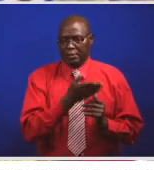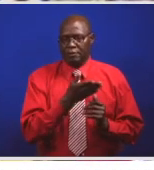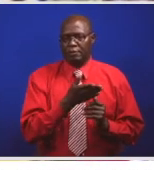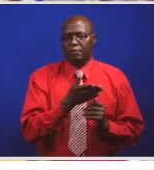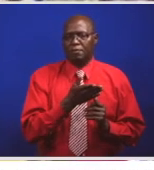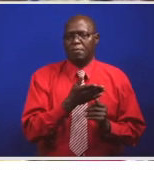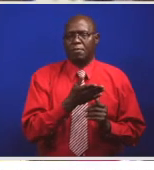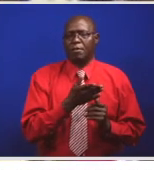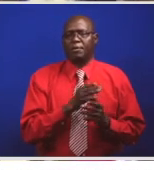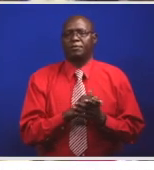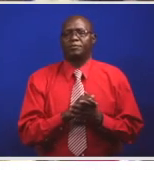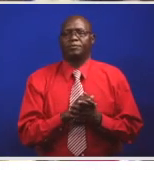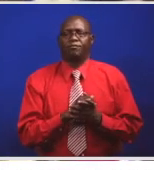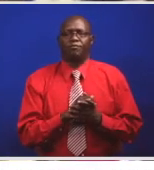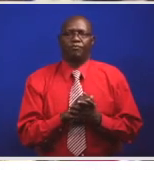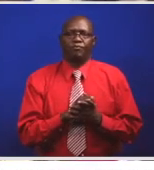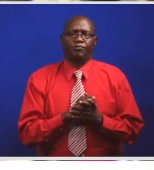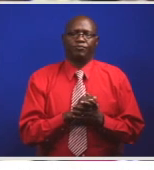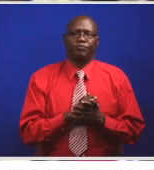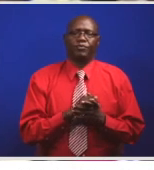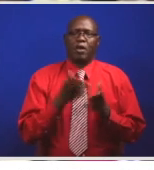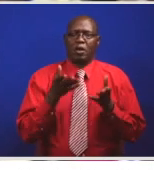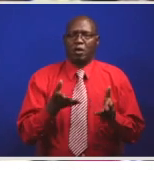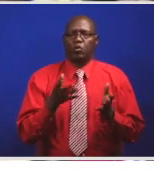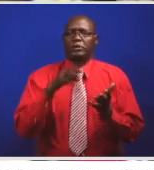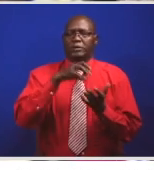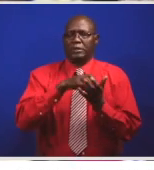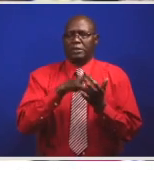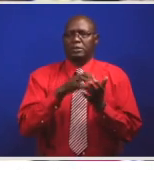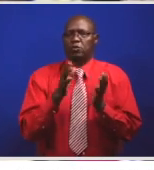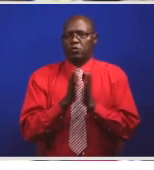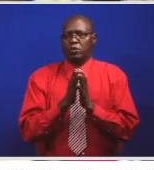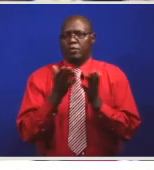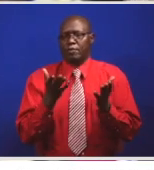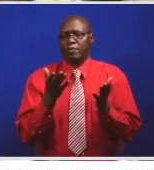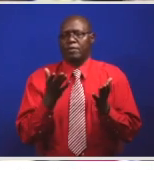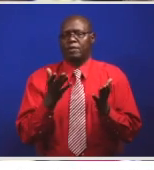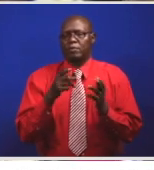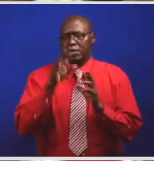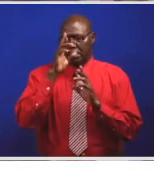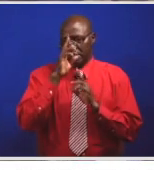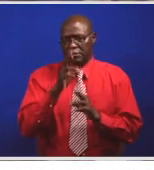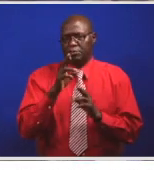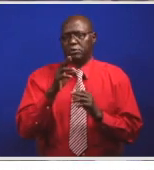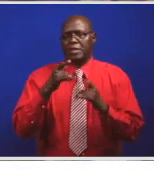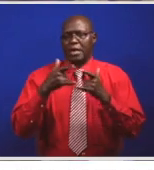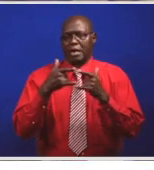the current status with the respective gaps.